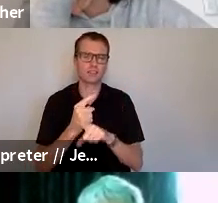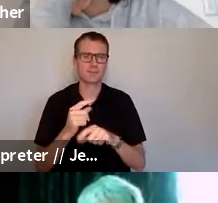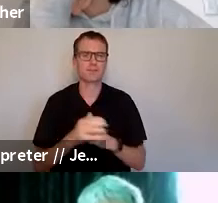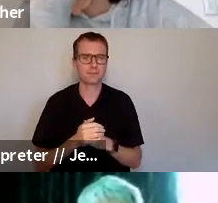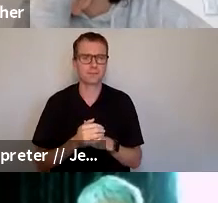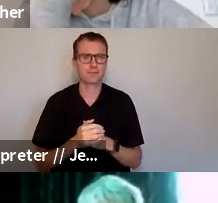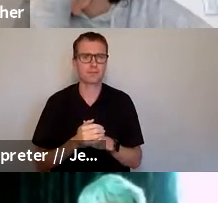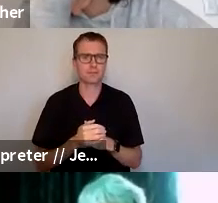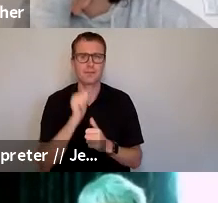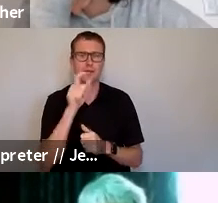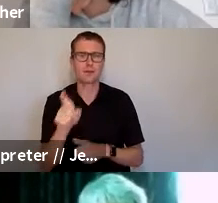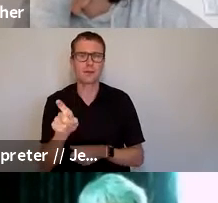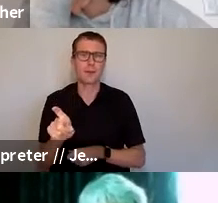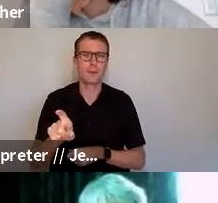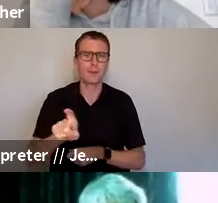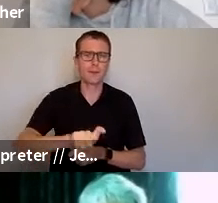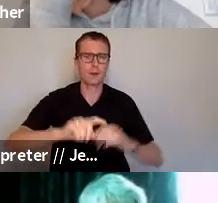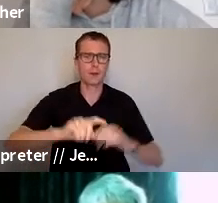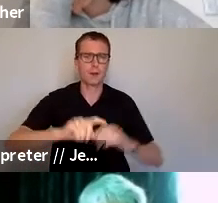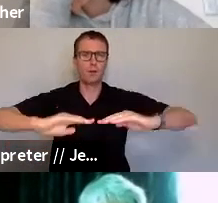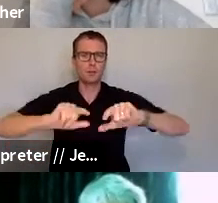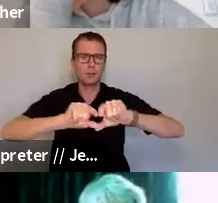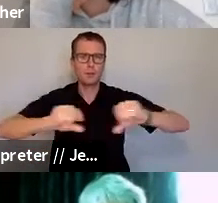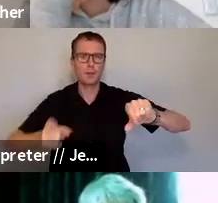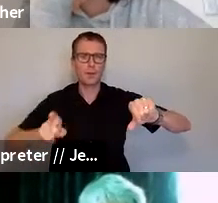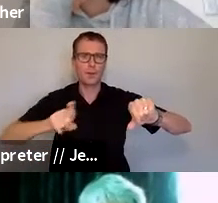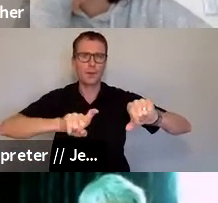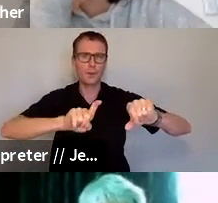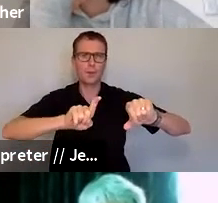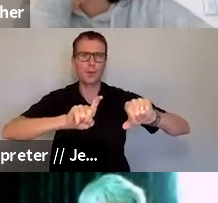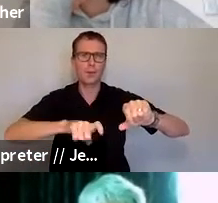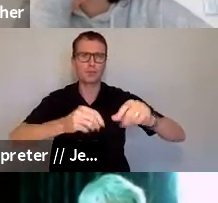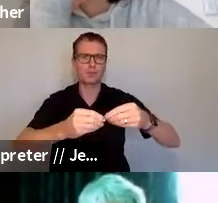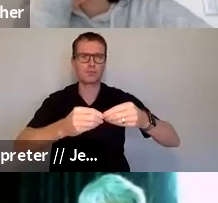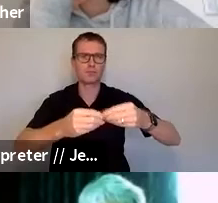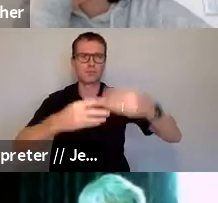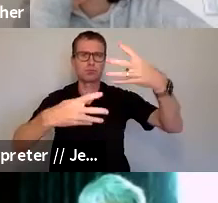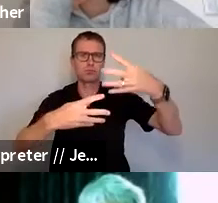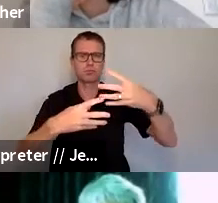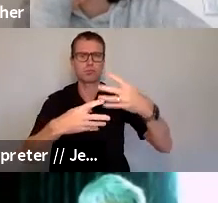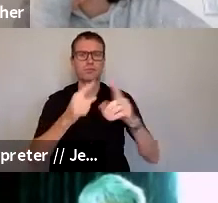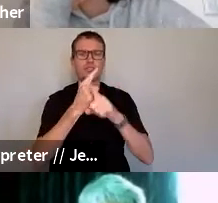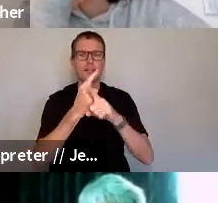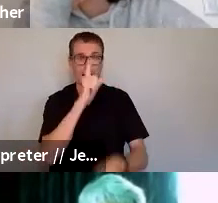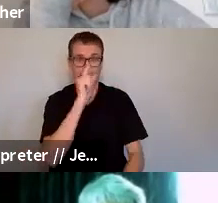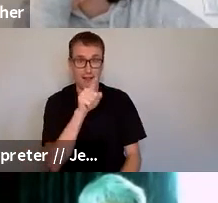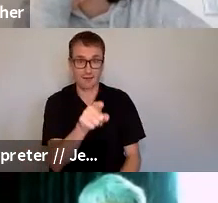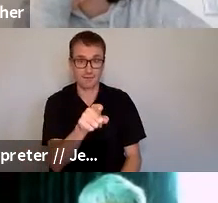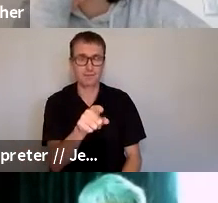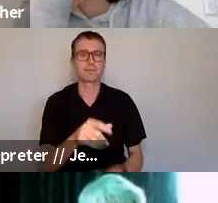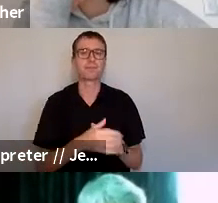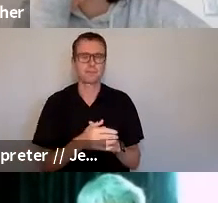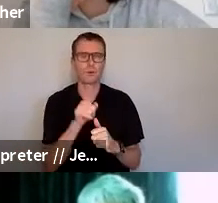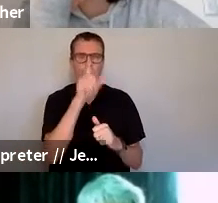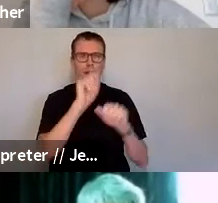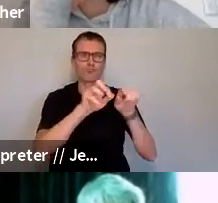your cursor over the bottom, you will see that the chat, opening up the chat is one of the options. Inside chat, you can